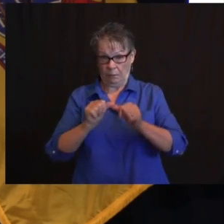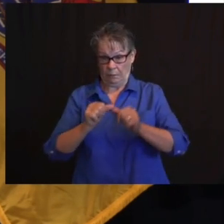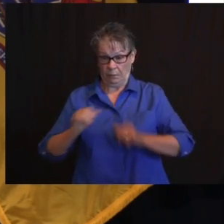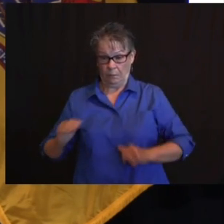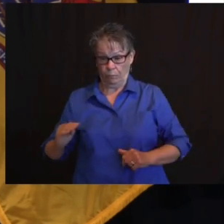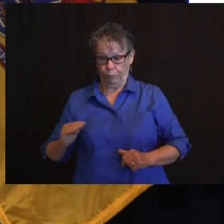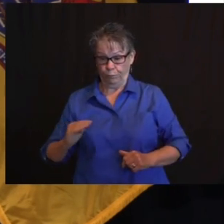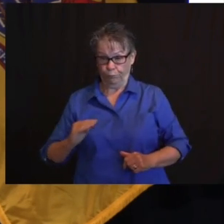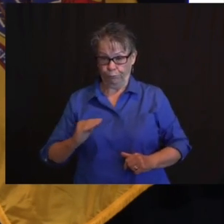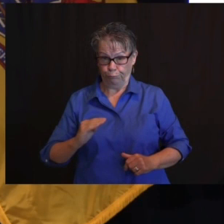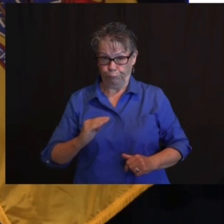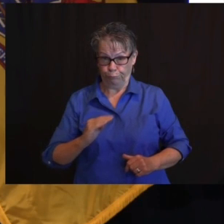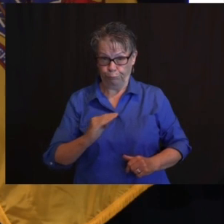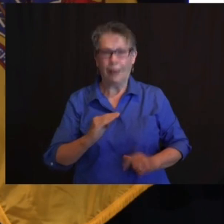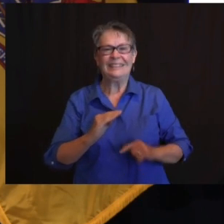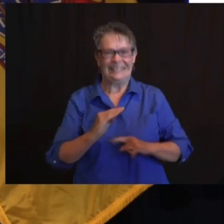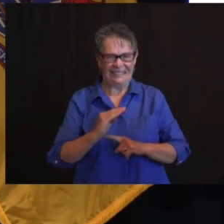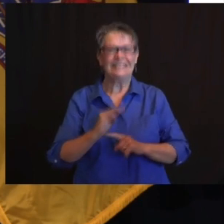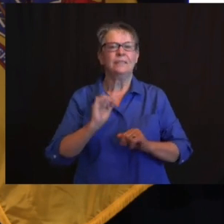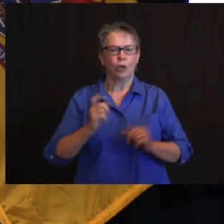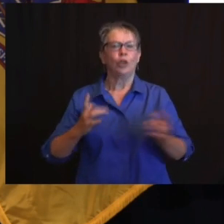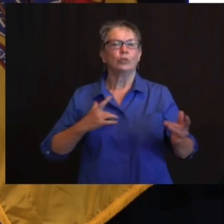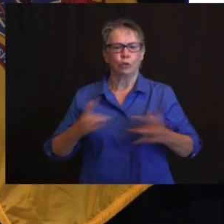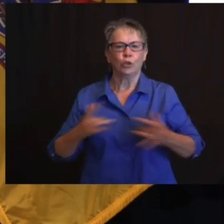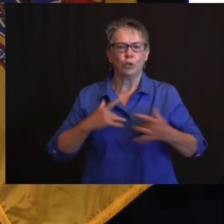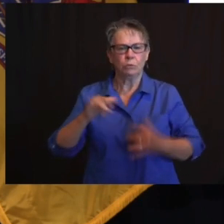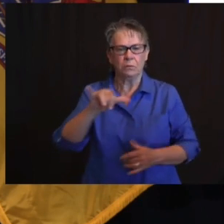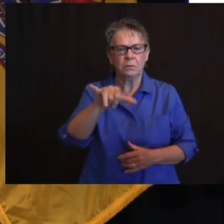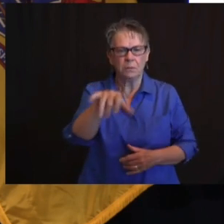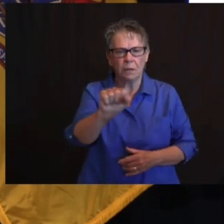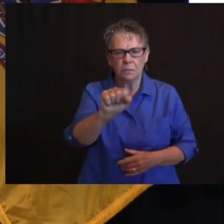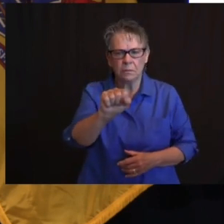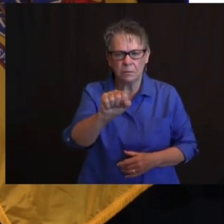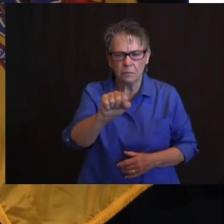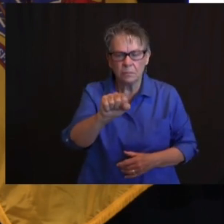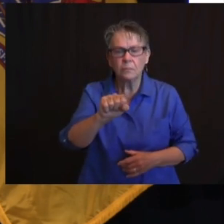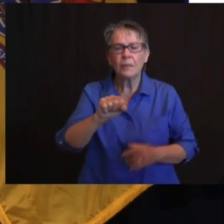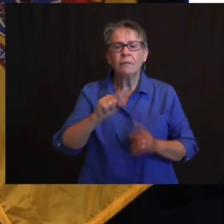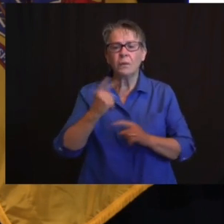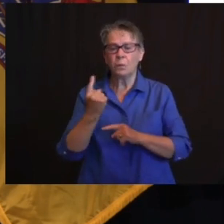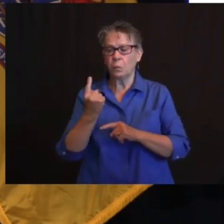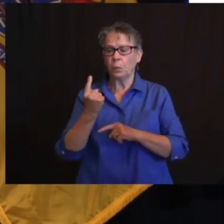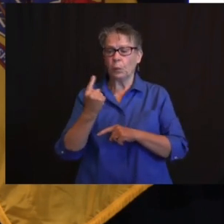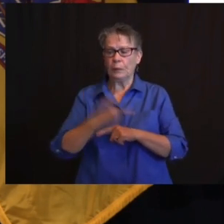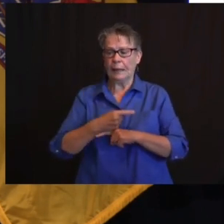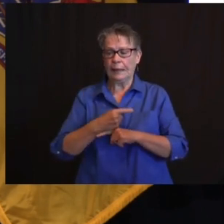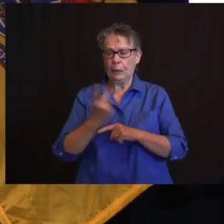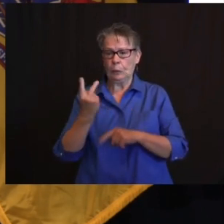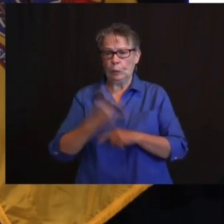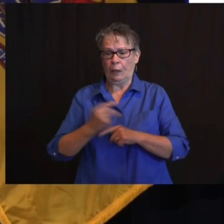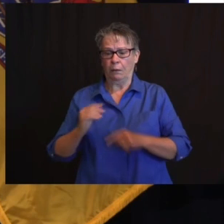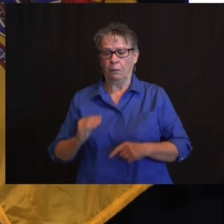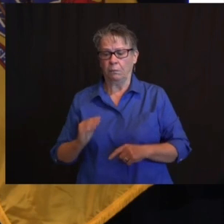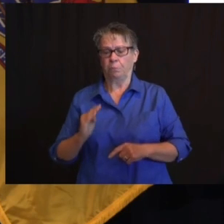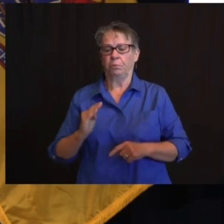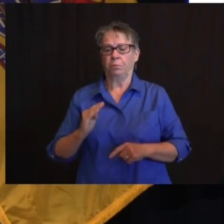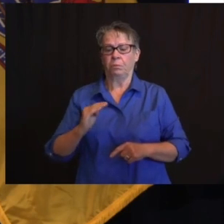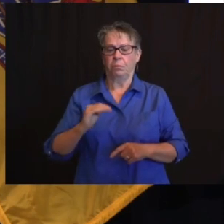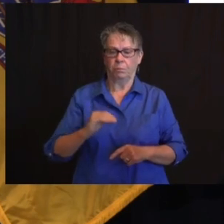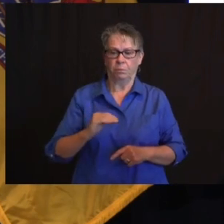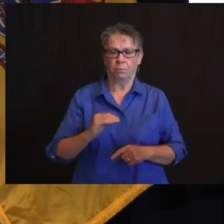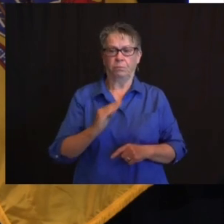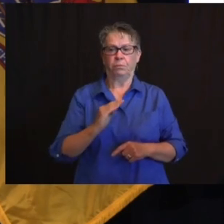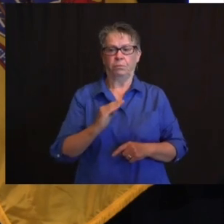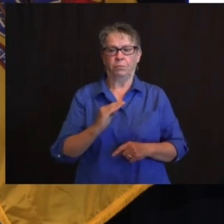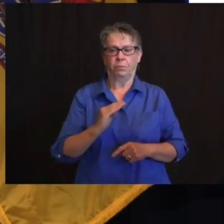day, it does not make a trend, but 7 days would make a trend. And as I mentioned this earlier, Ed pointed out in